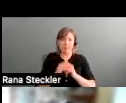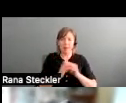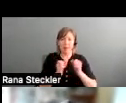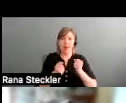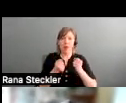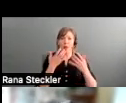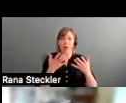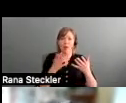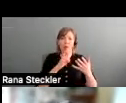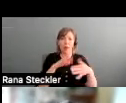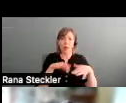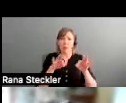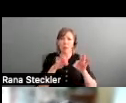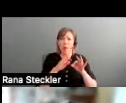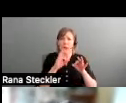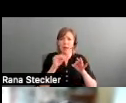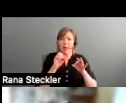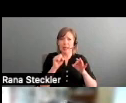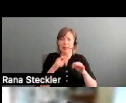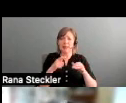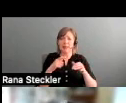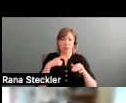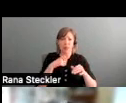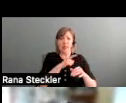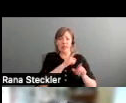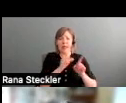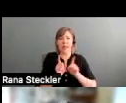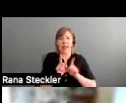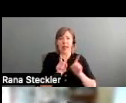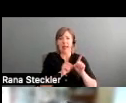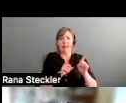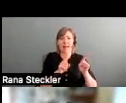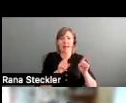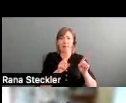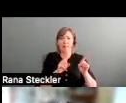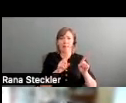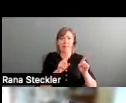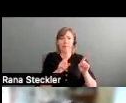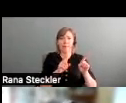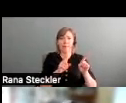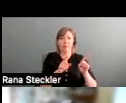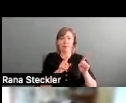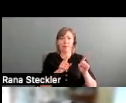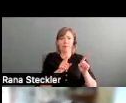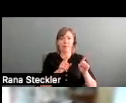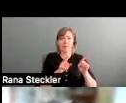of really important cases were litigated as, kind